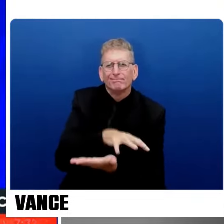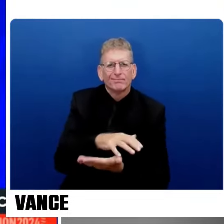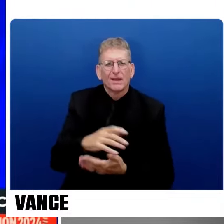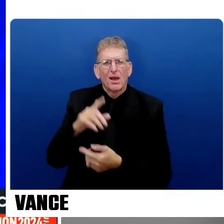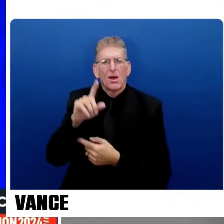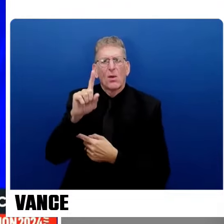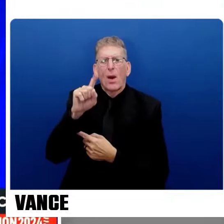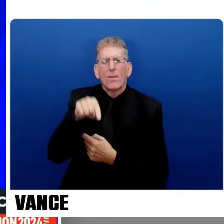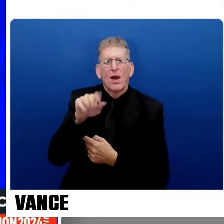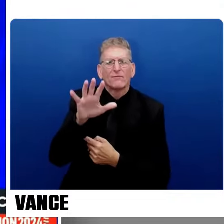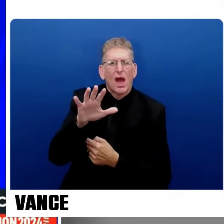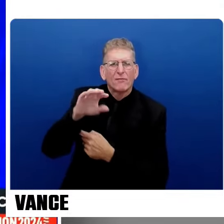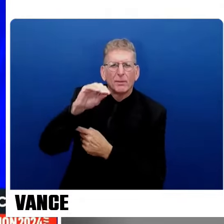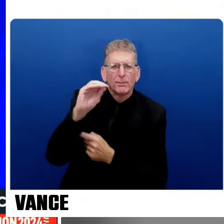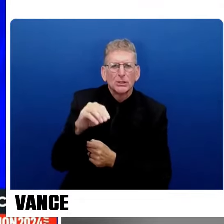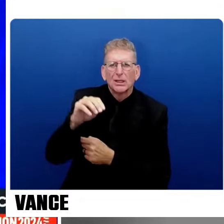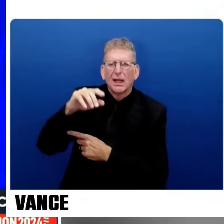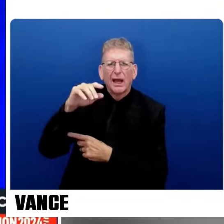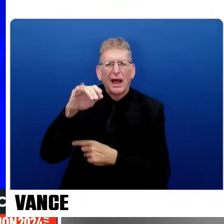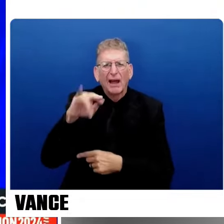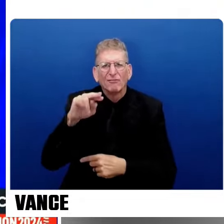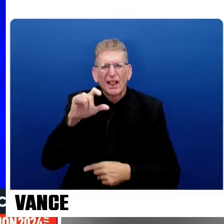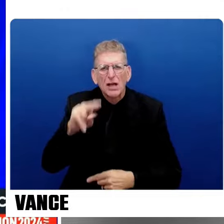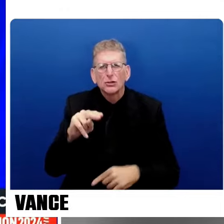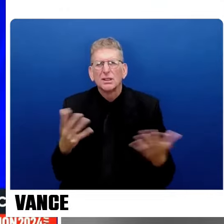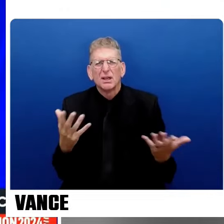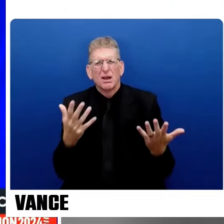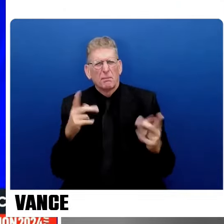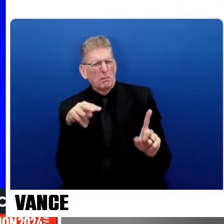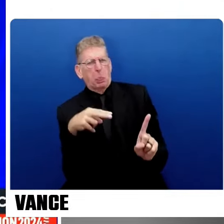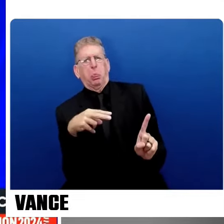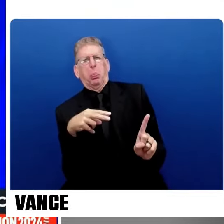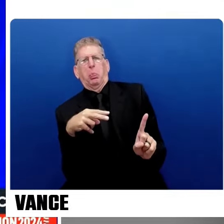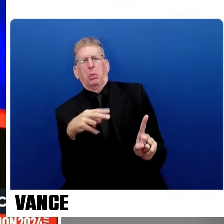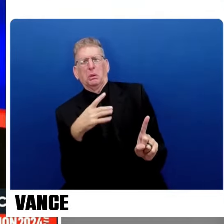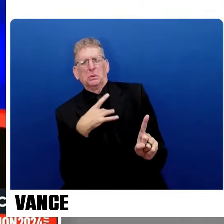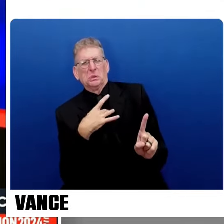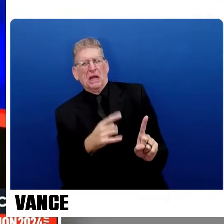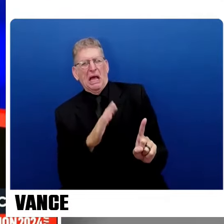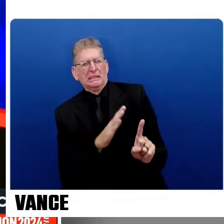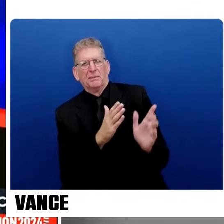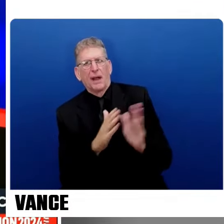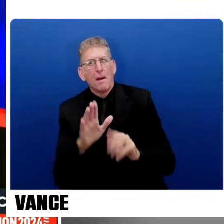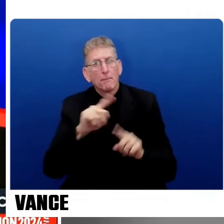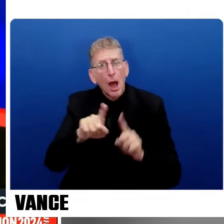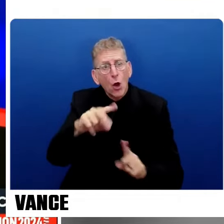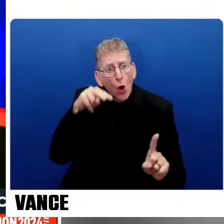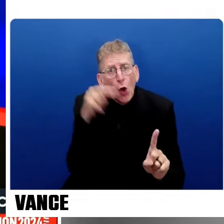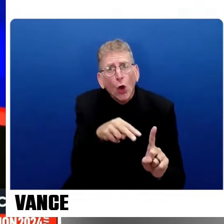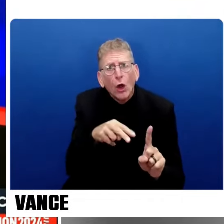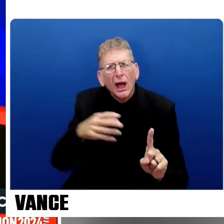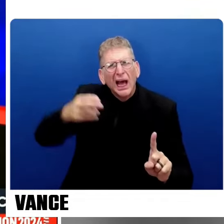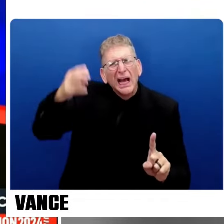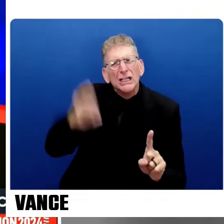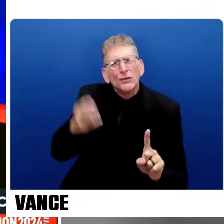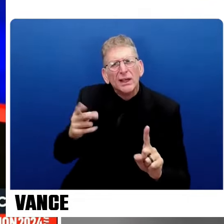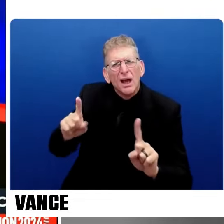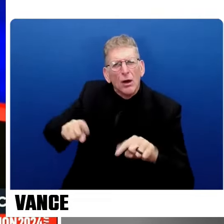economic plan doesn't make sense, I say look at the record. He delivered rising take-home pay for American workers. Now,